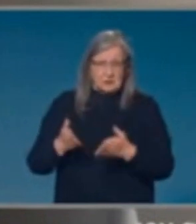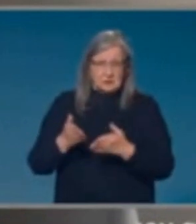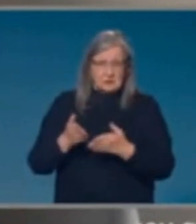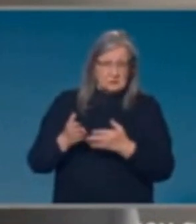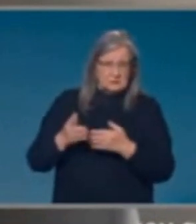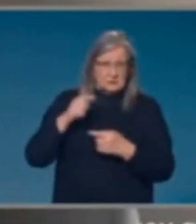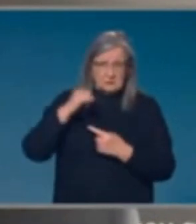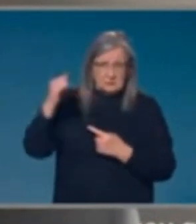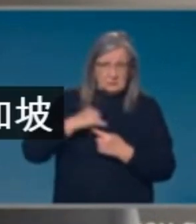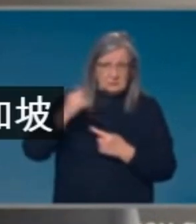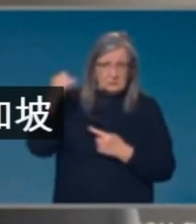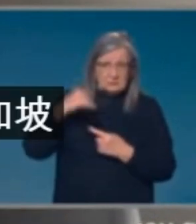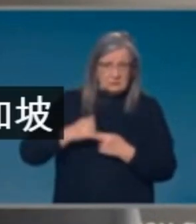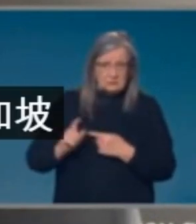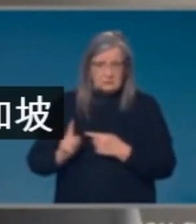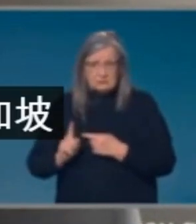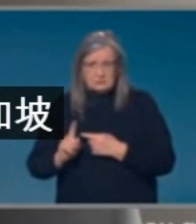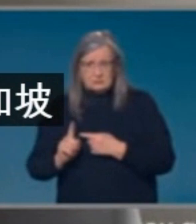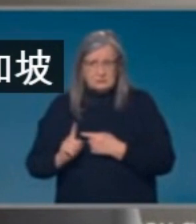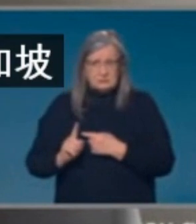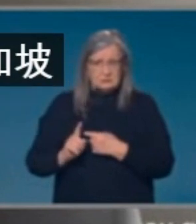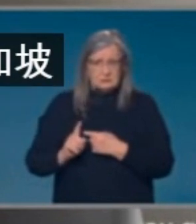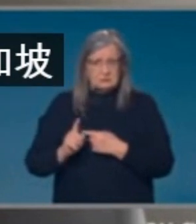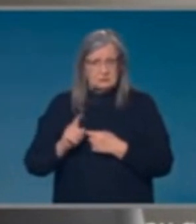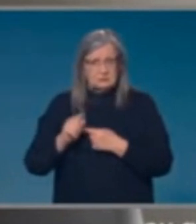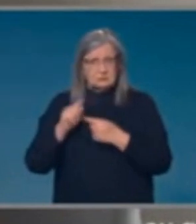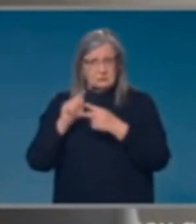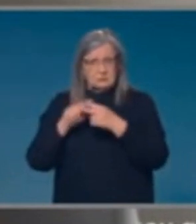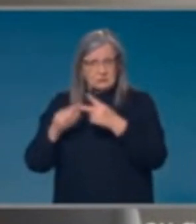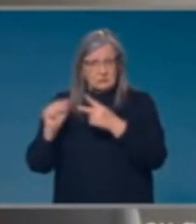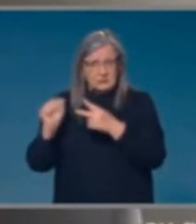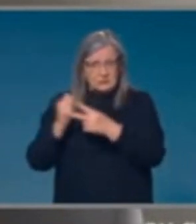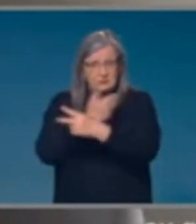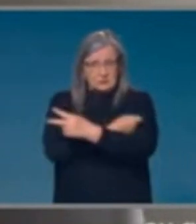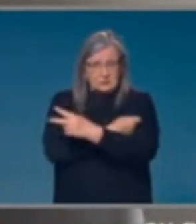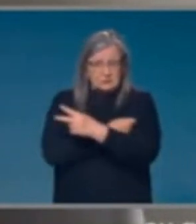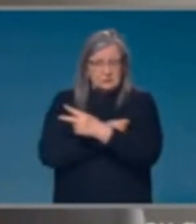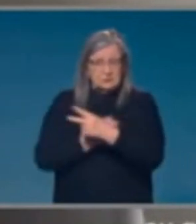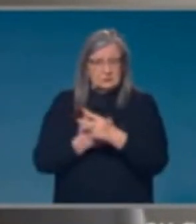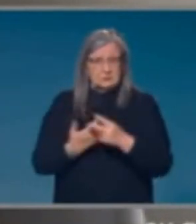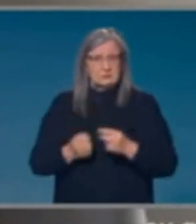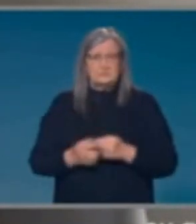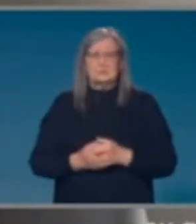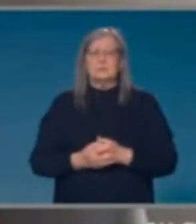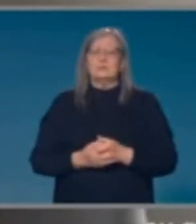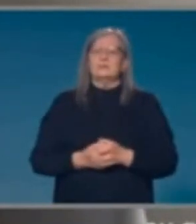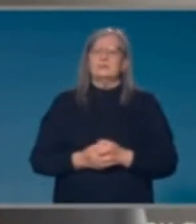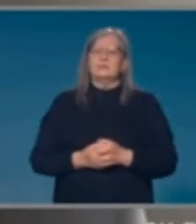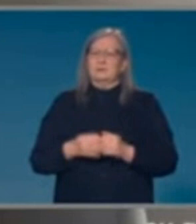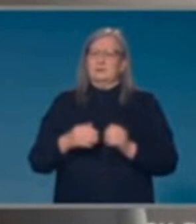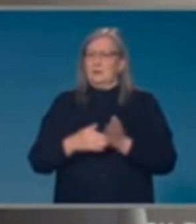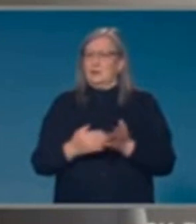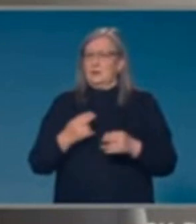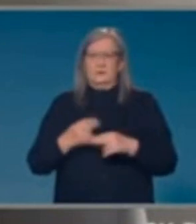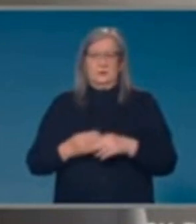vaccinated travellers from Singapore. That's under, I'd call it rapid development, and